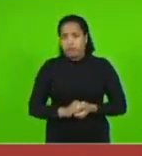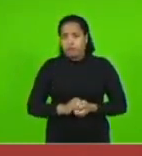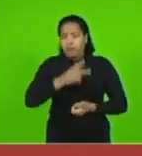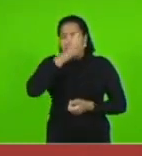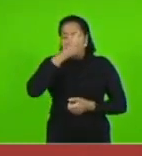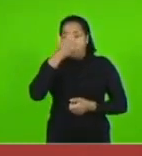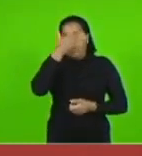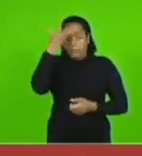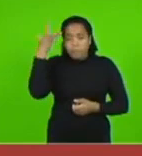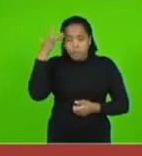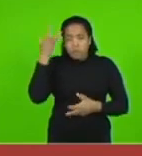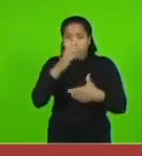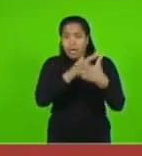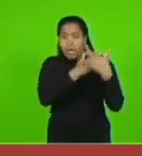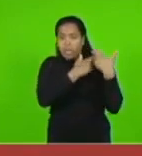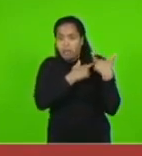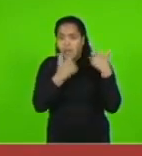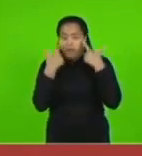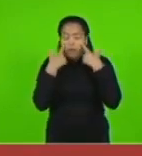The church,